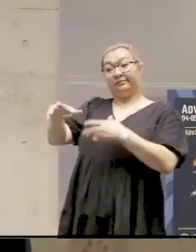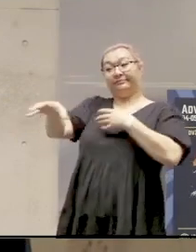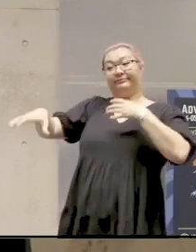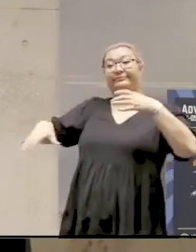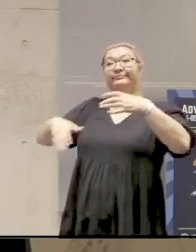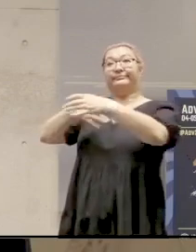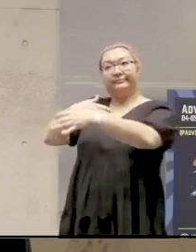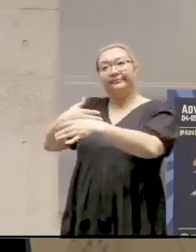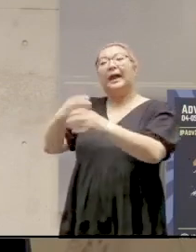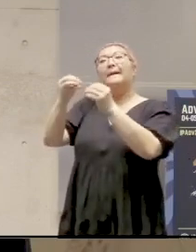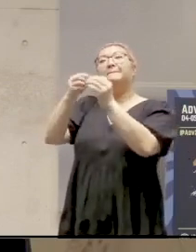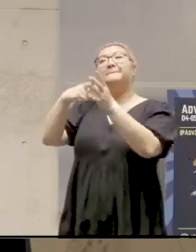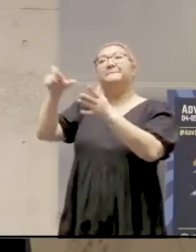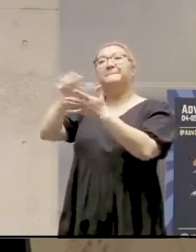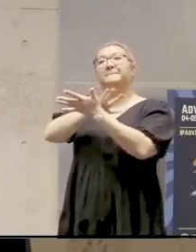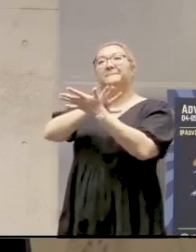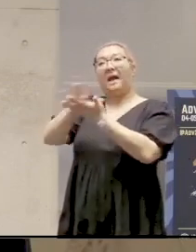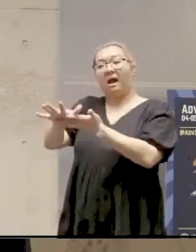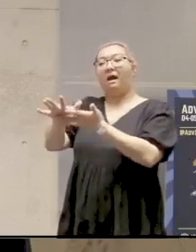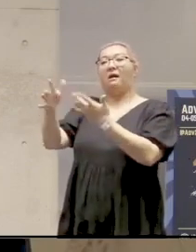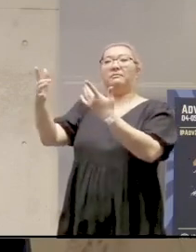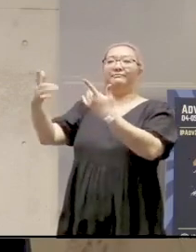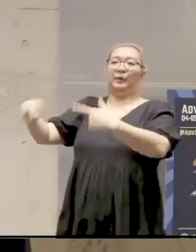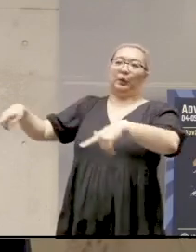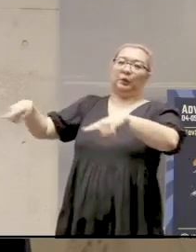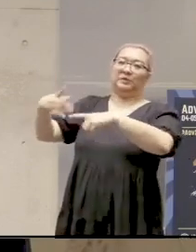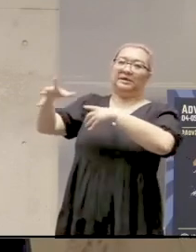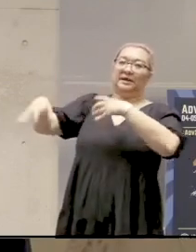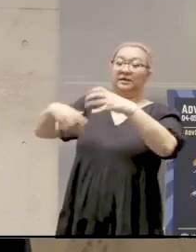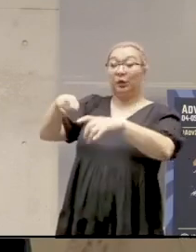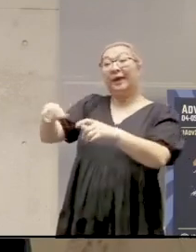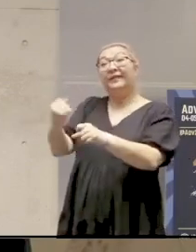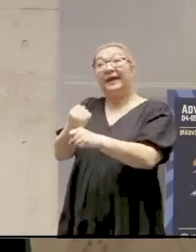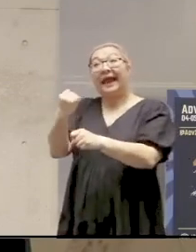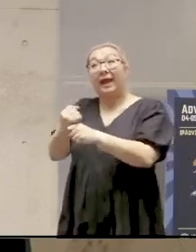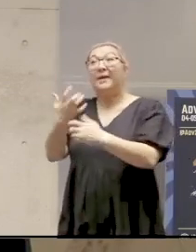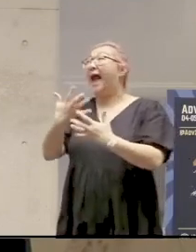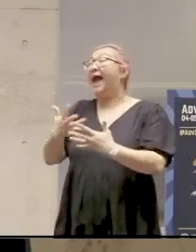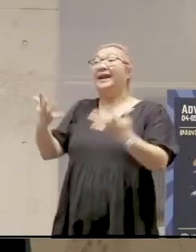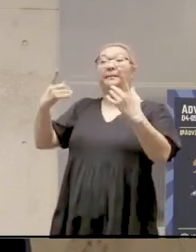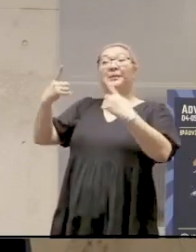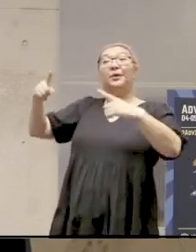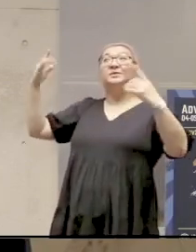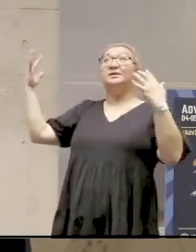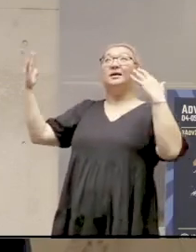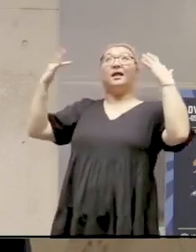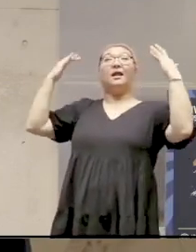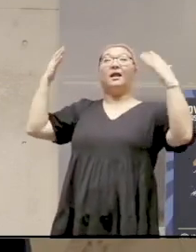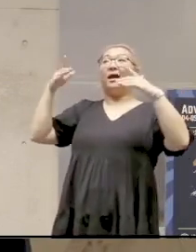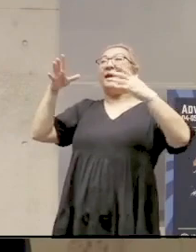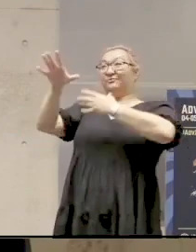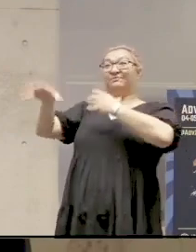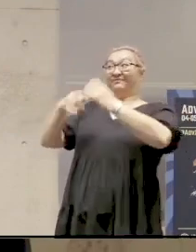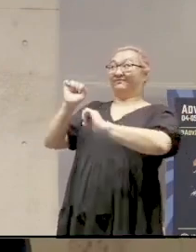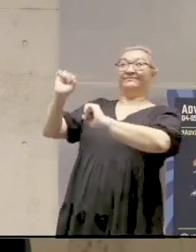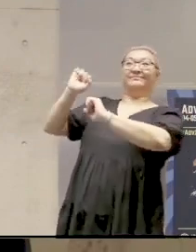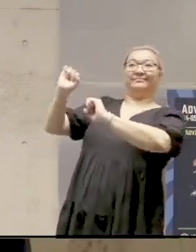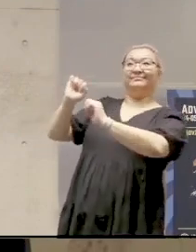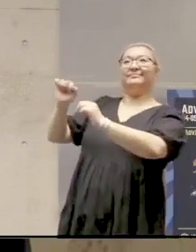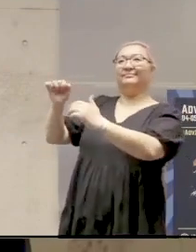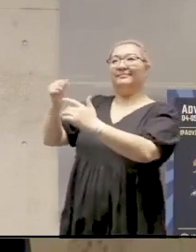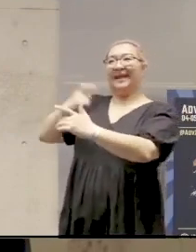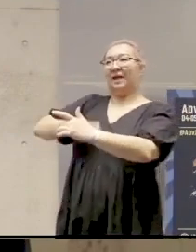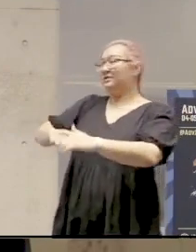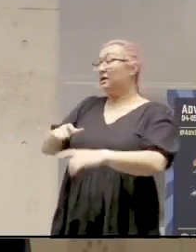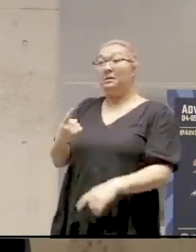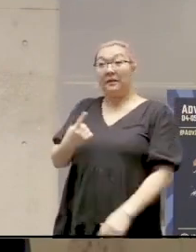Bach, but he also became a composer. So the music in the game that represents him is his composed pieces. But this guy